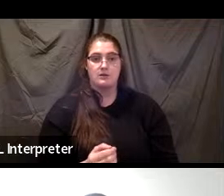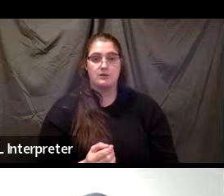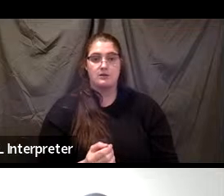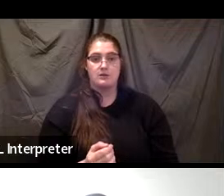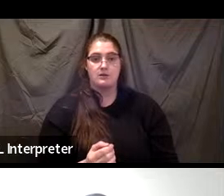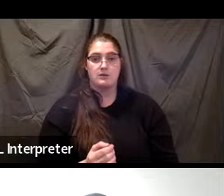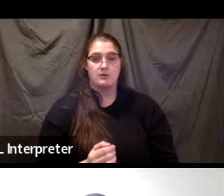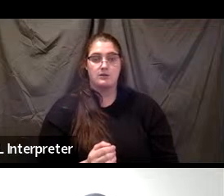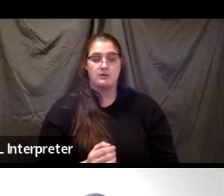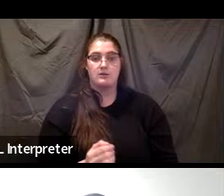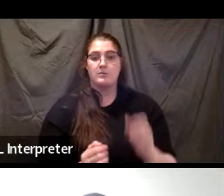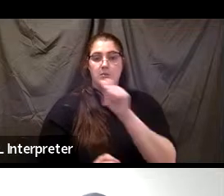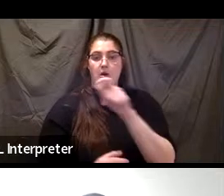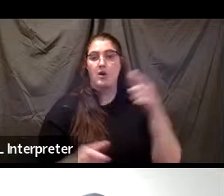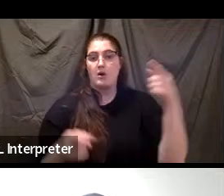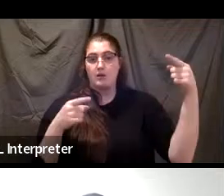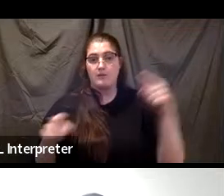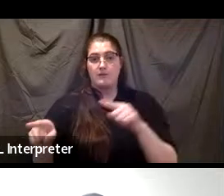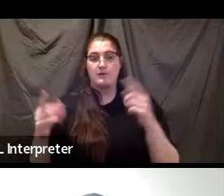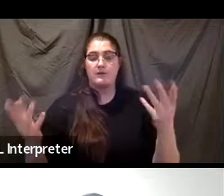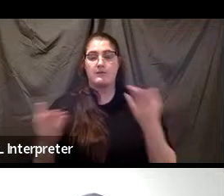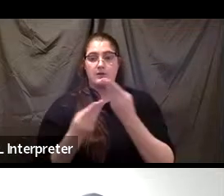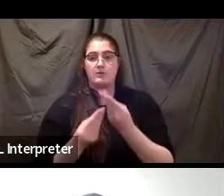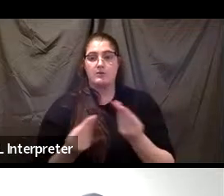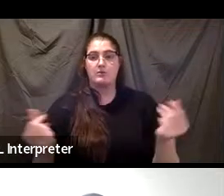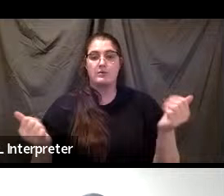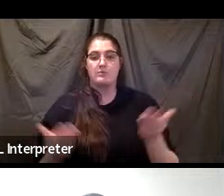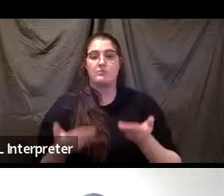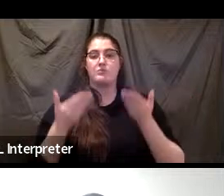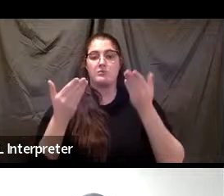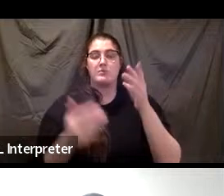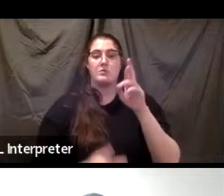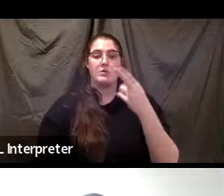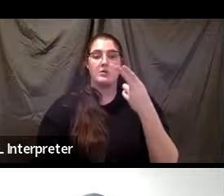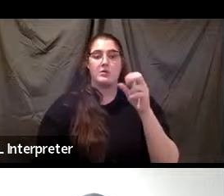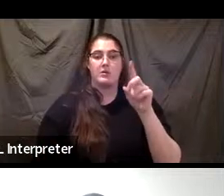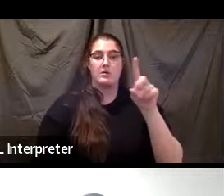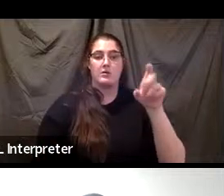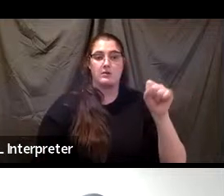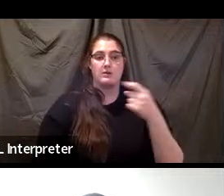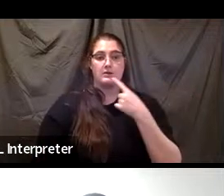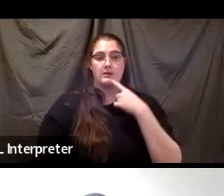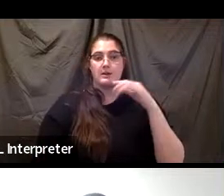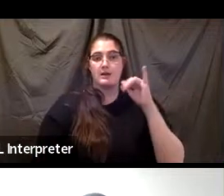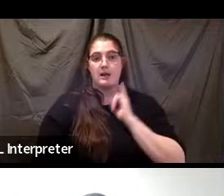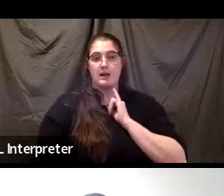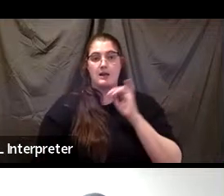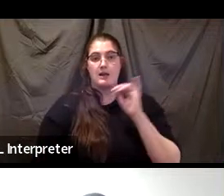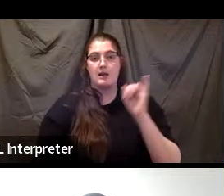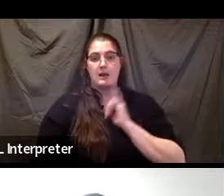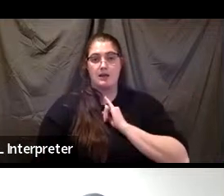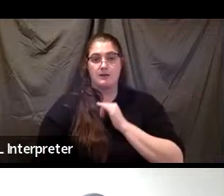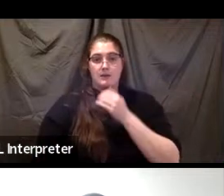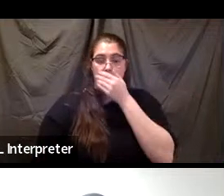Okay. All in favor of this resolution presented by Commissioner Rhodes, say aye. Aye.